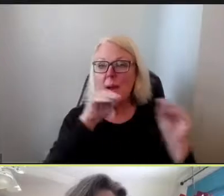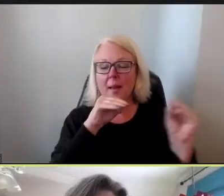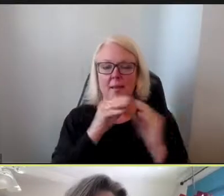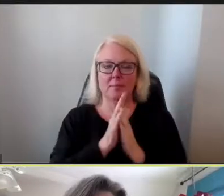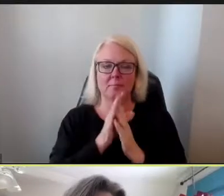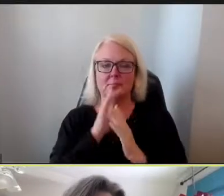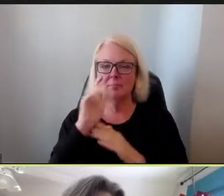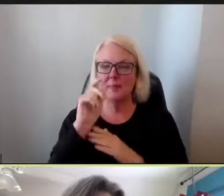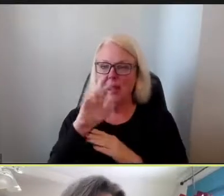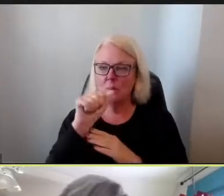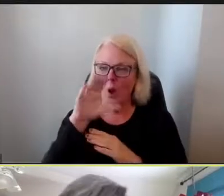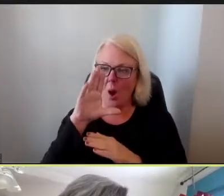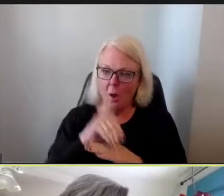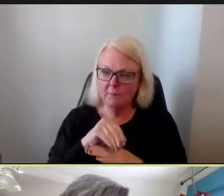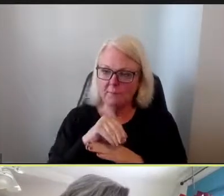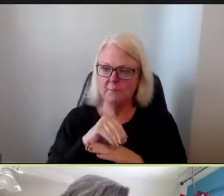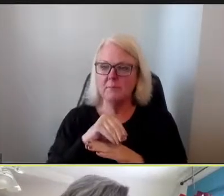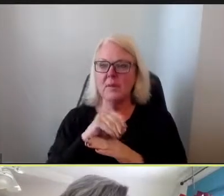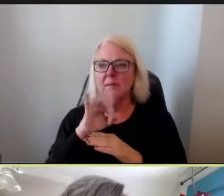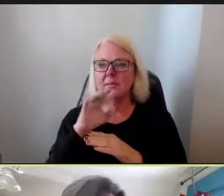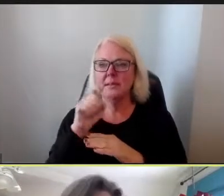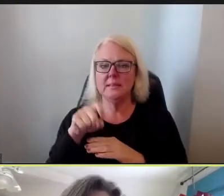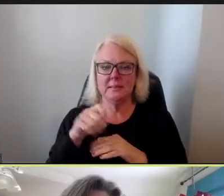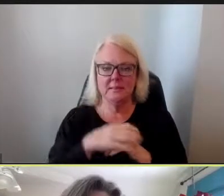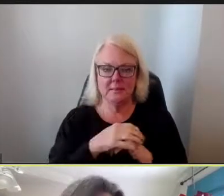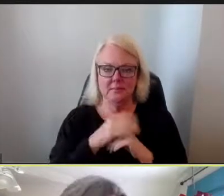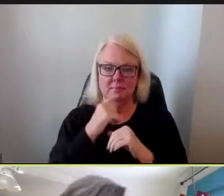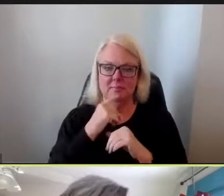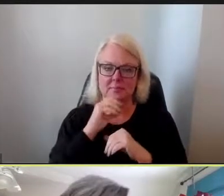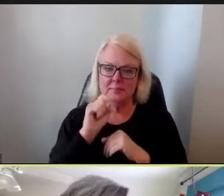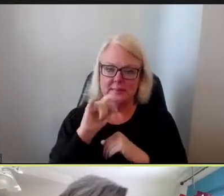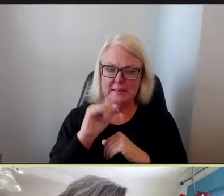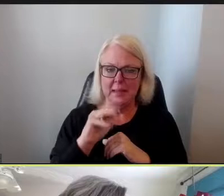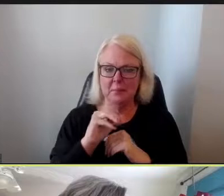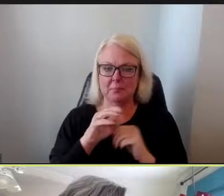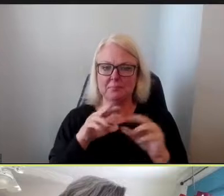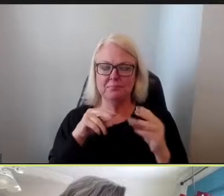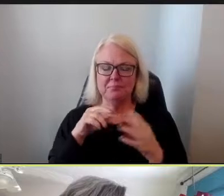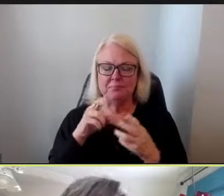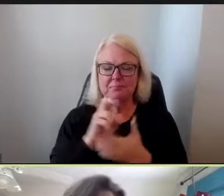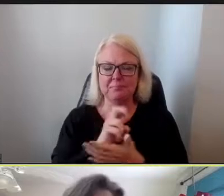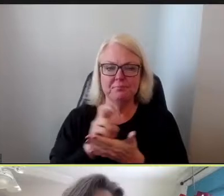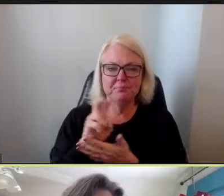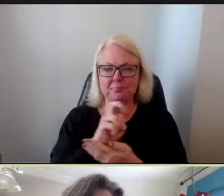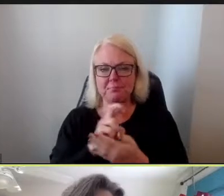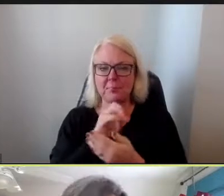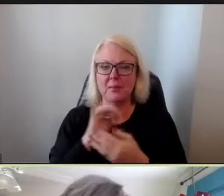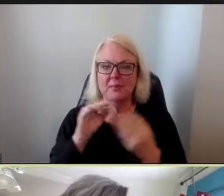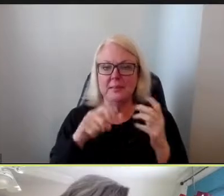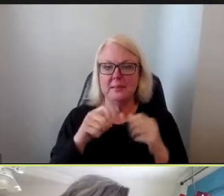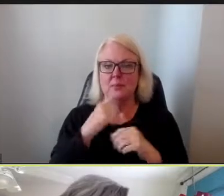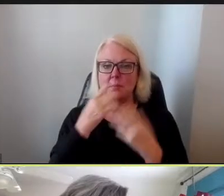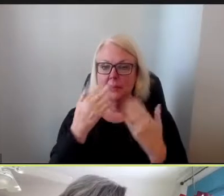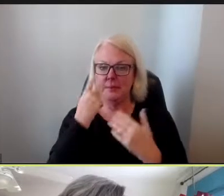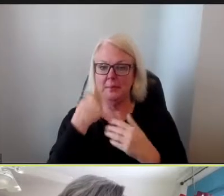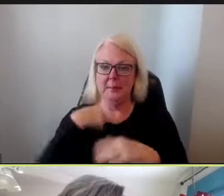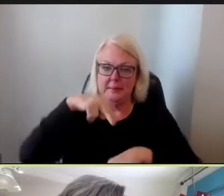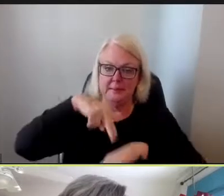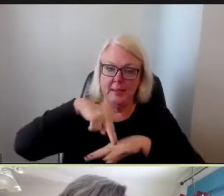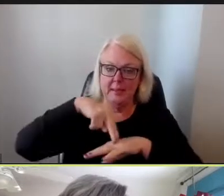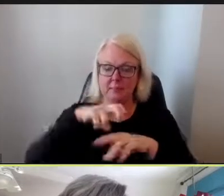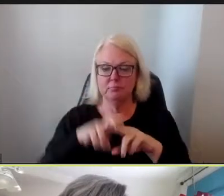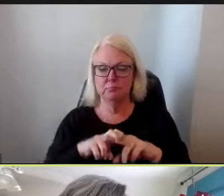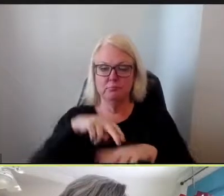your camera off as you might need to, stim, fidget, and so on. You may observe me standing up and sitting down